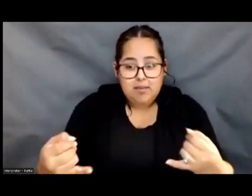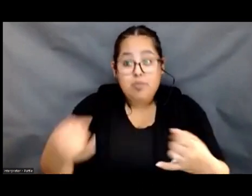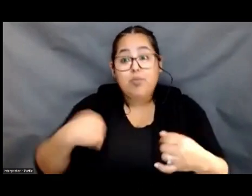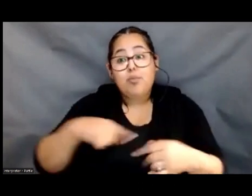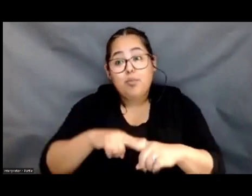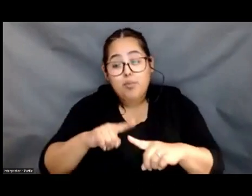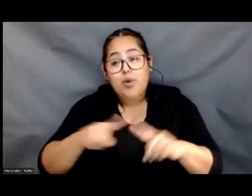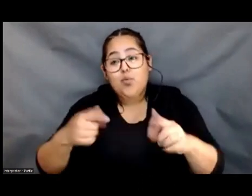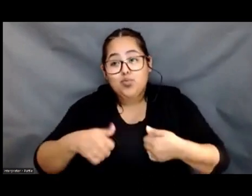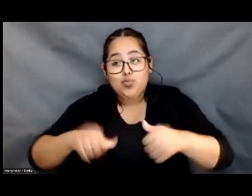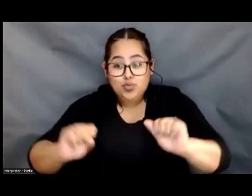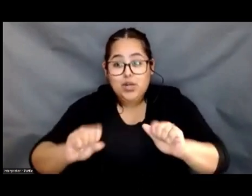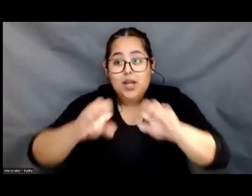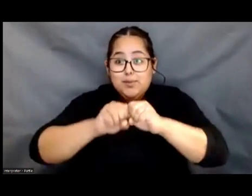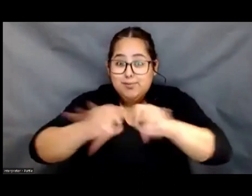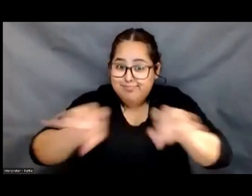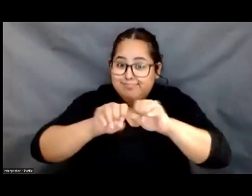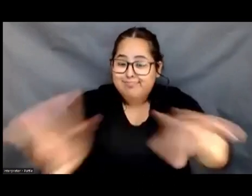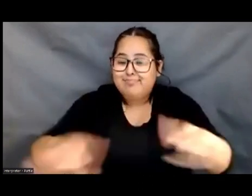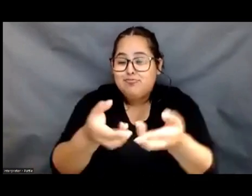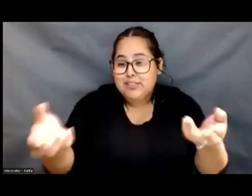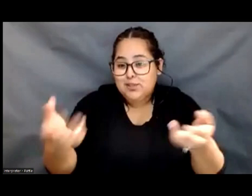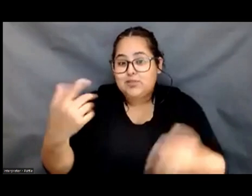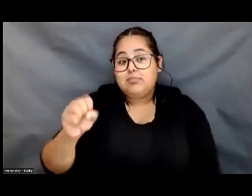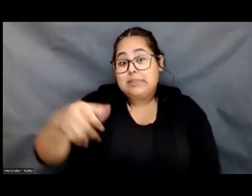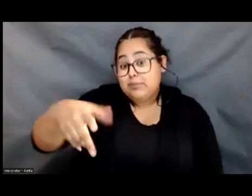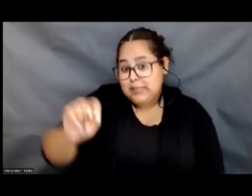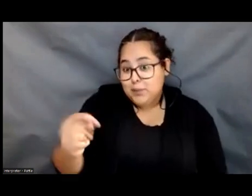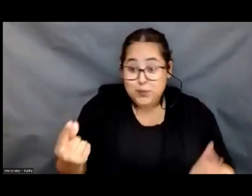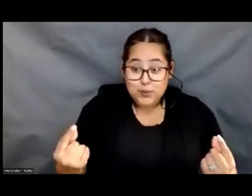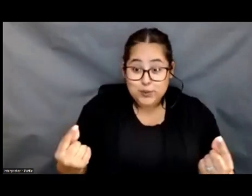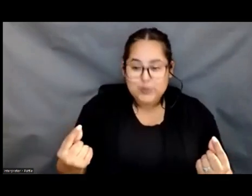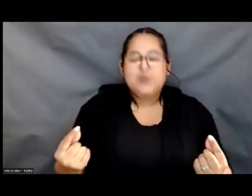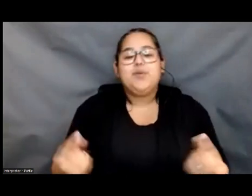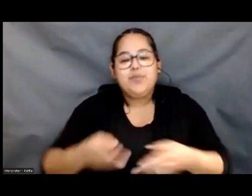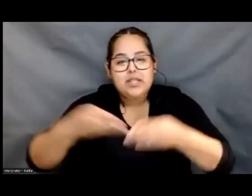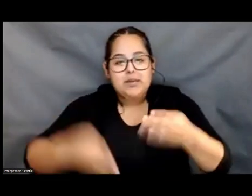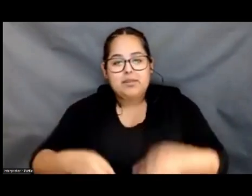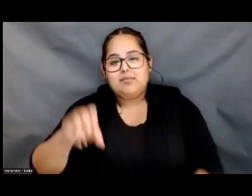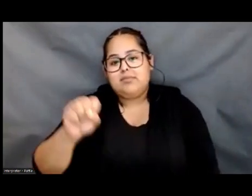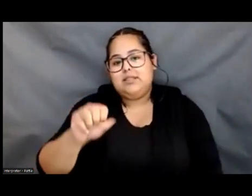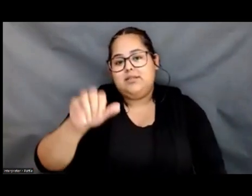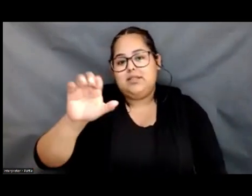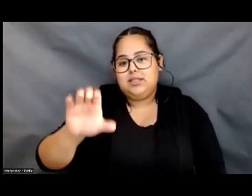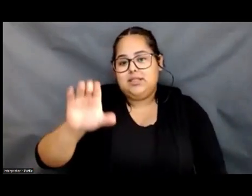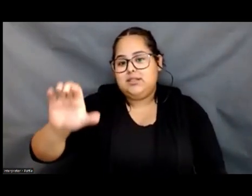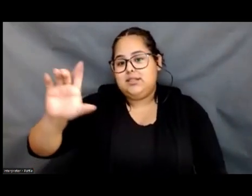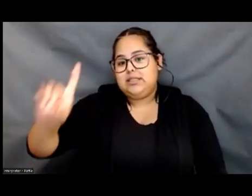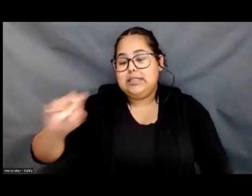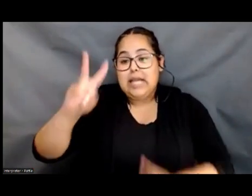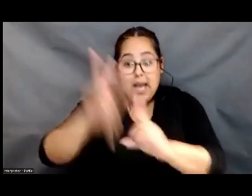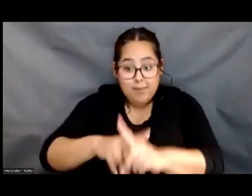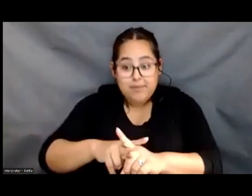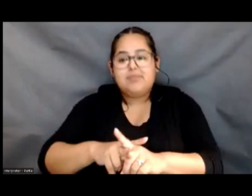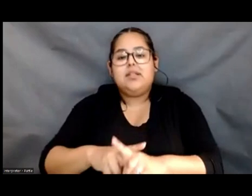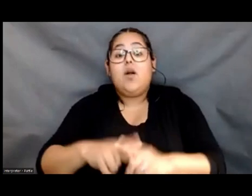hoping to get those resources out. In September, we're planning to complete those SCCCD applications. And